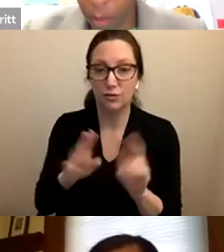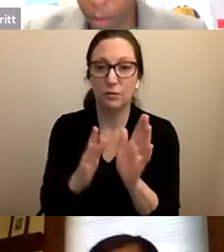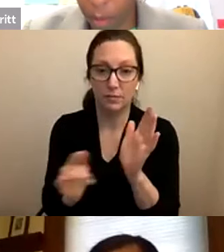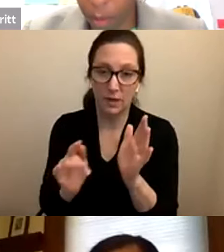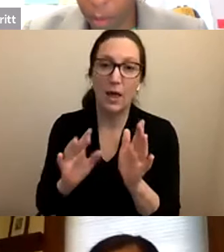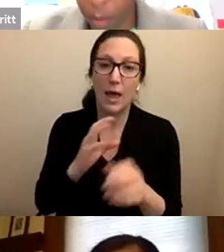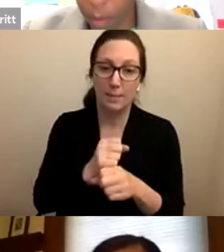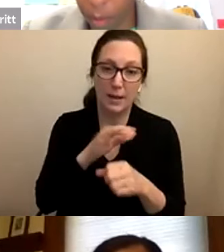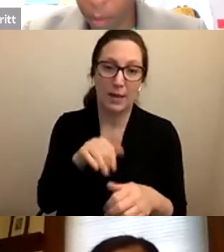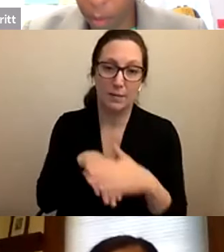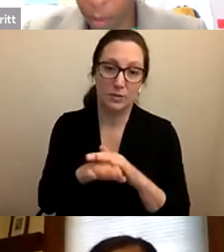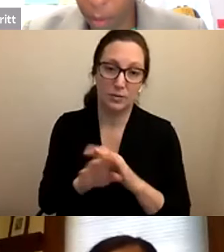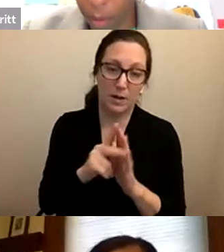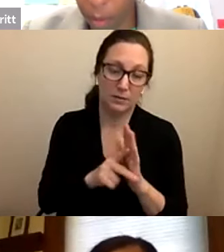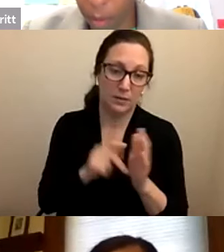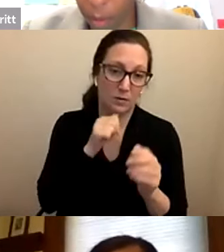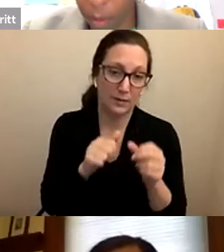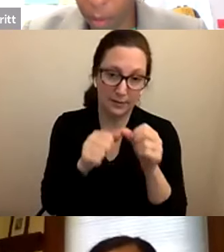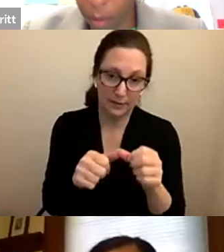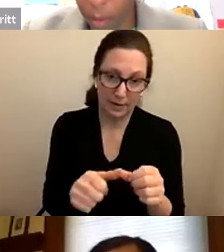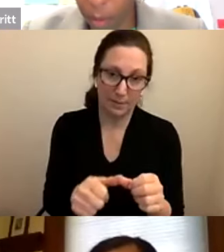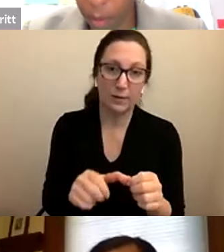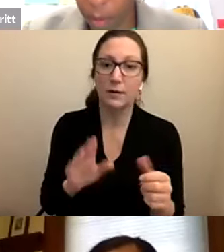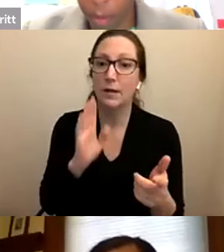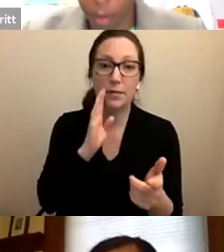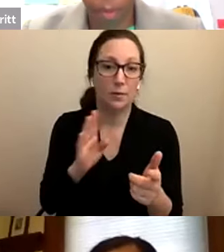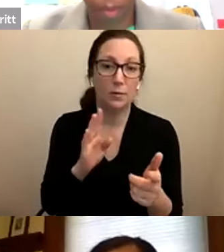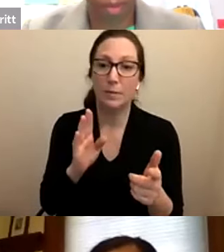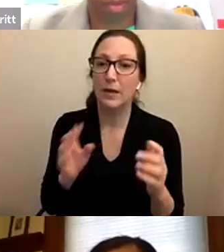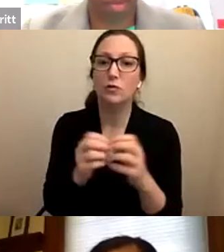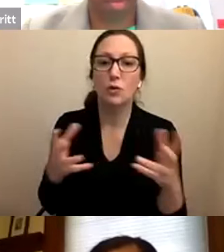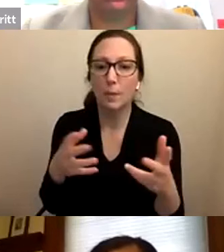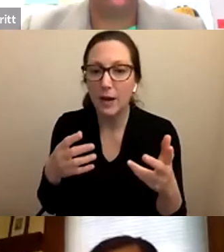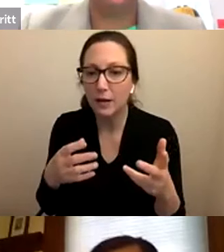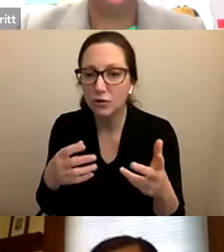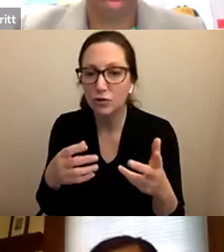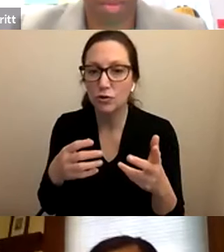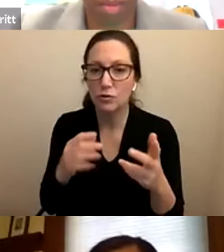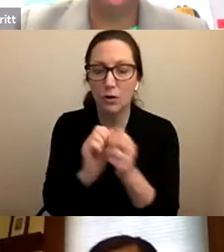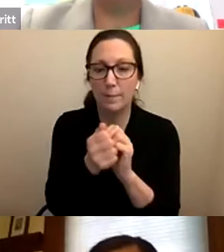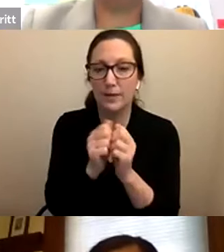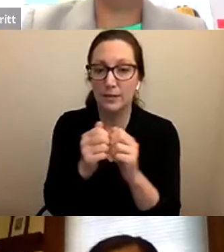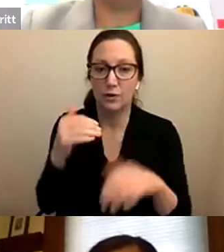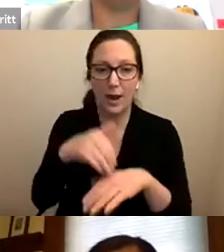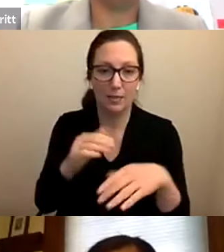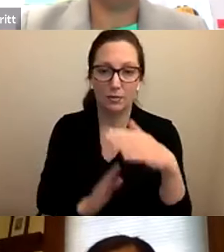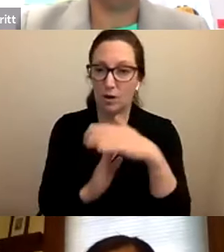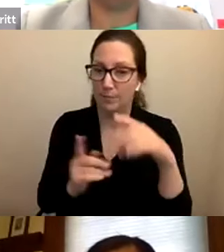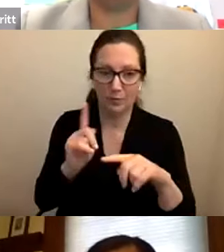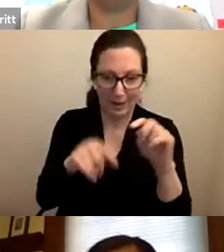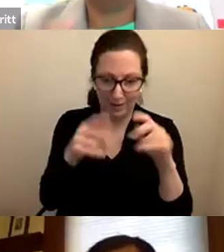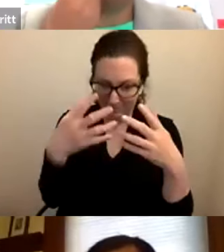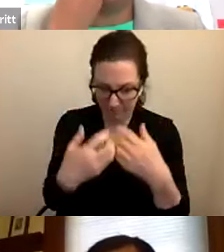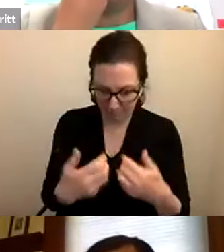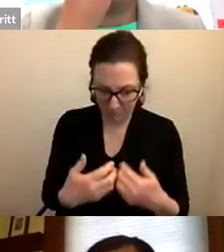not sustainable. Because at some point there'll be so much compression at the top, there won't be any meaningful distinctions that could be made. Workarounds that were mentioned